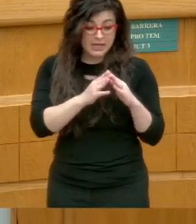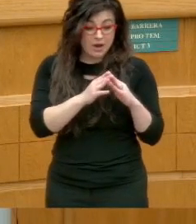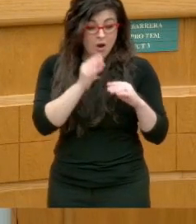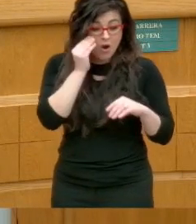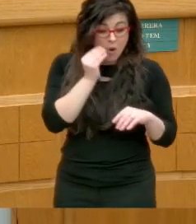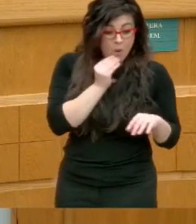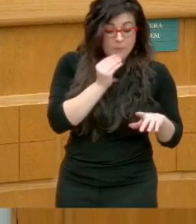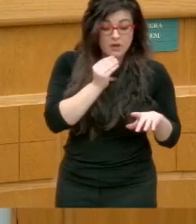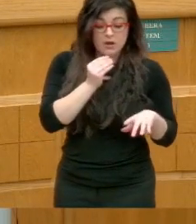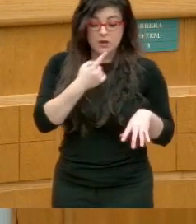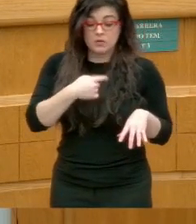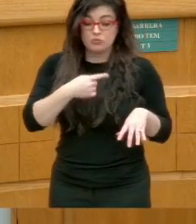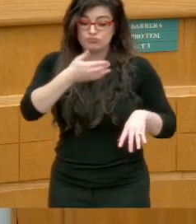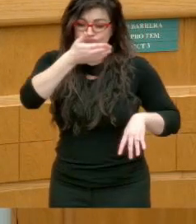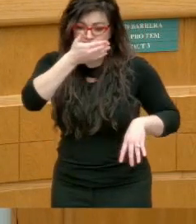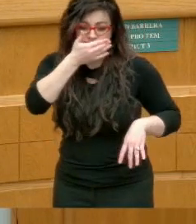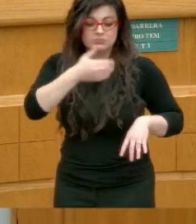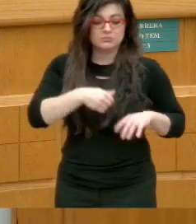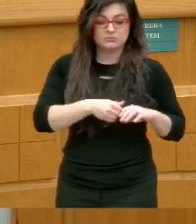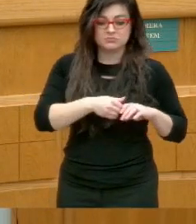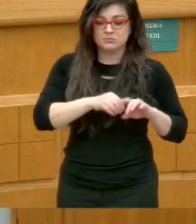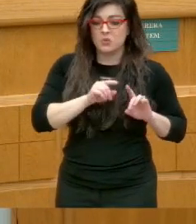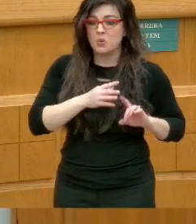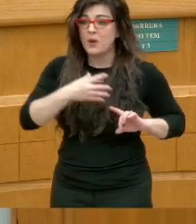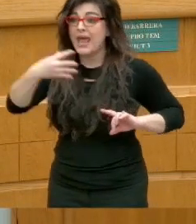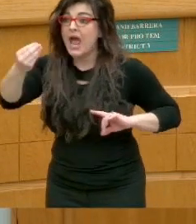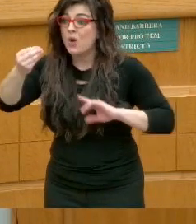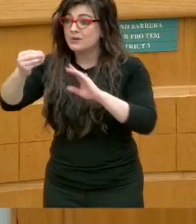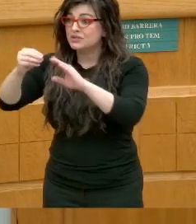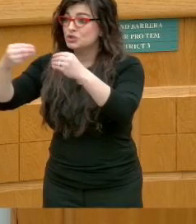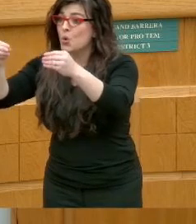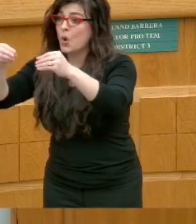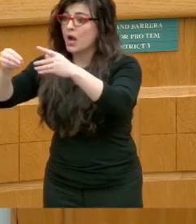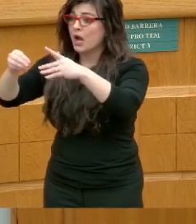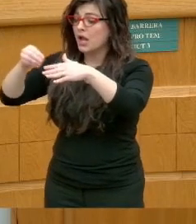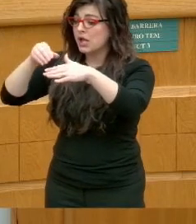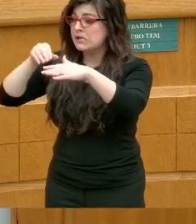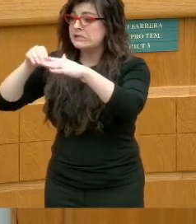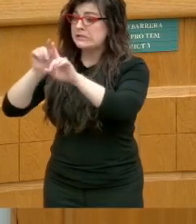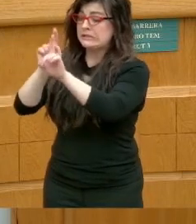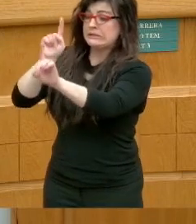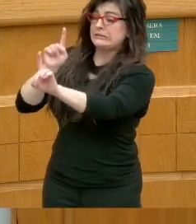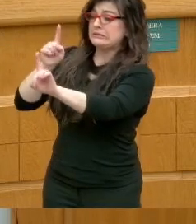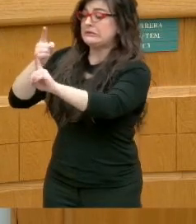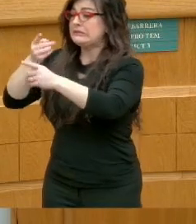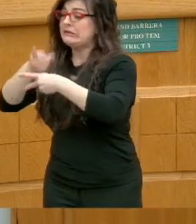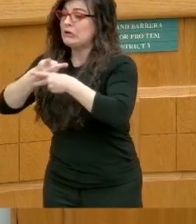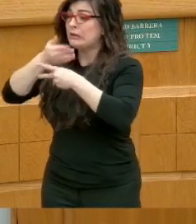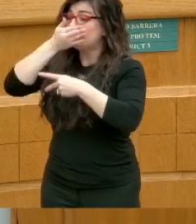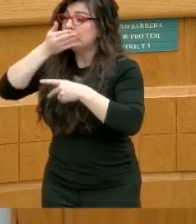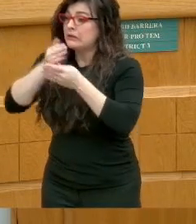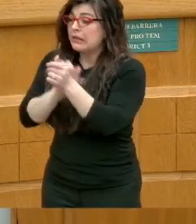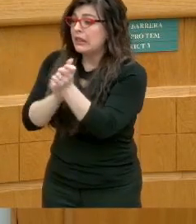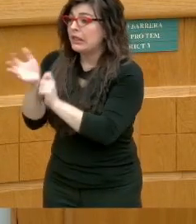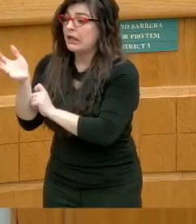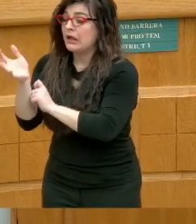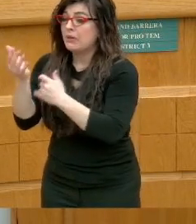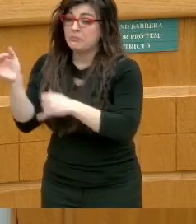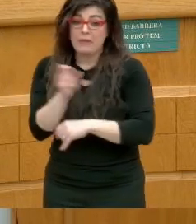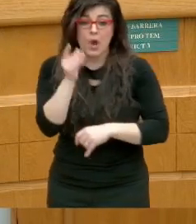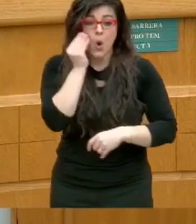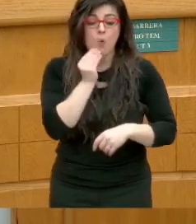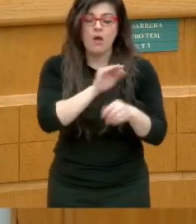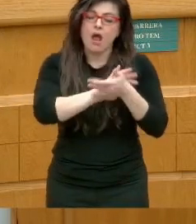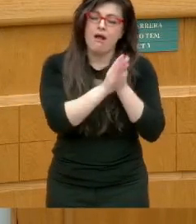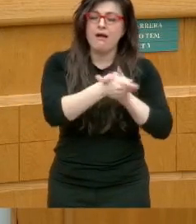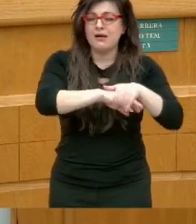public places, and we practiced social distancing, and we washed our hands more than we've ever washed them before. And the good news is that 30